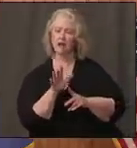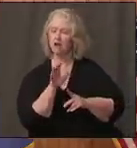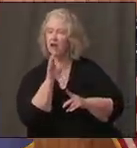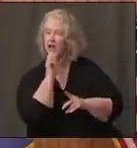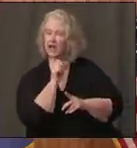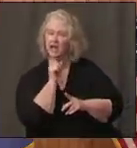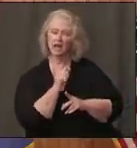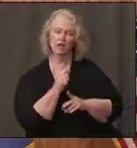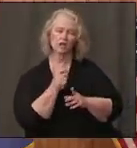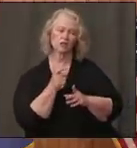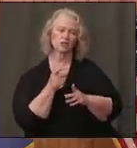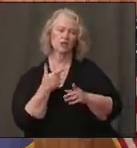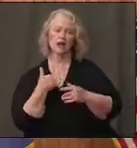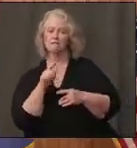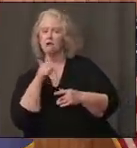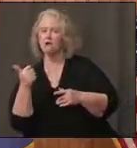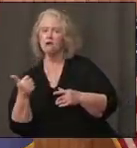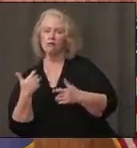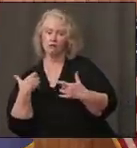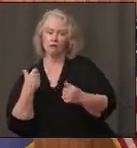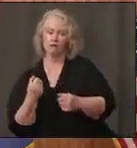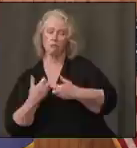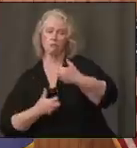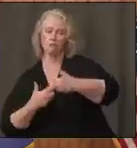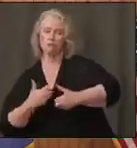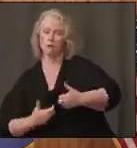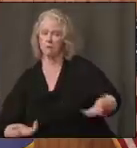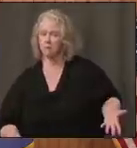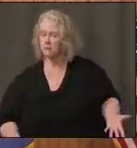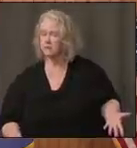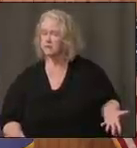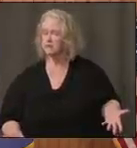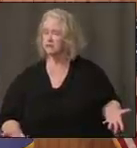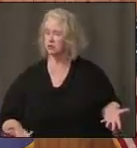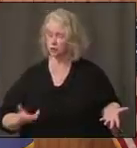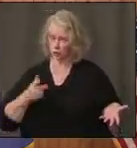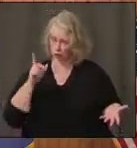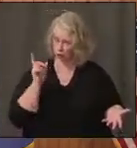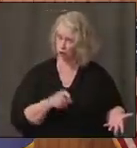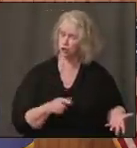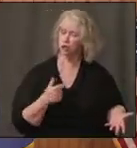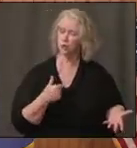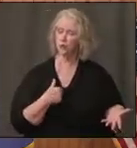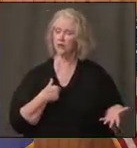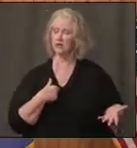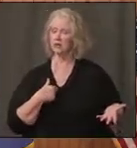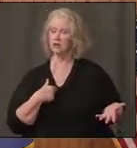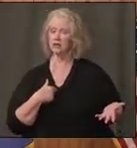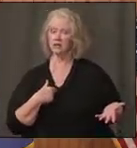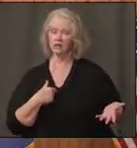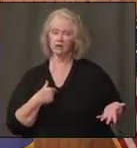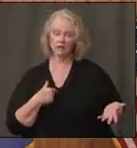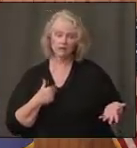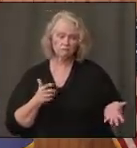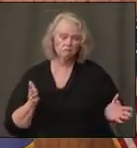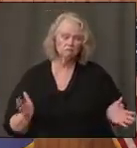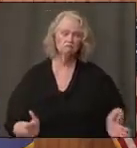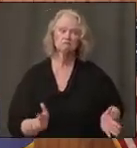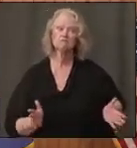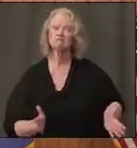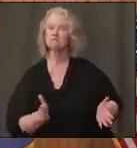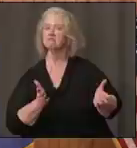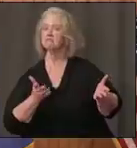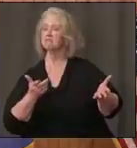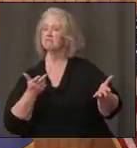certain comorbidities, and should there be a push to encourage